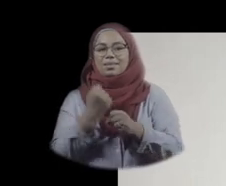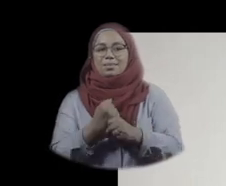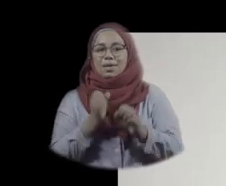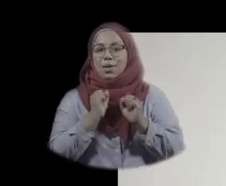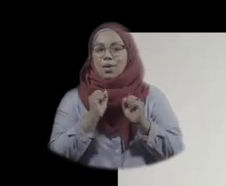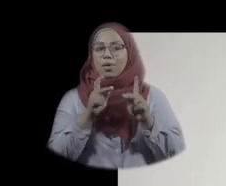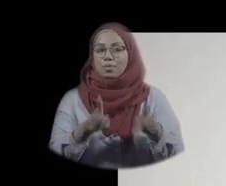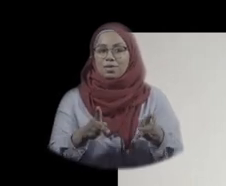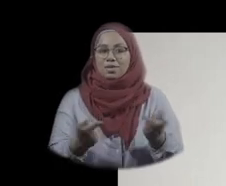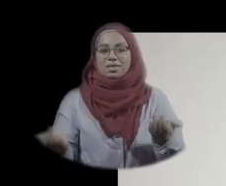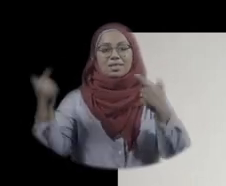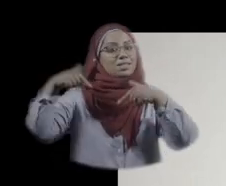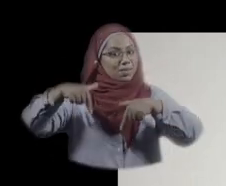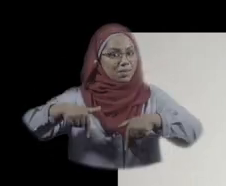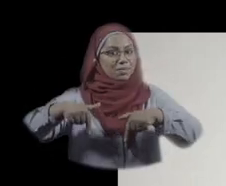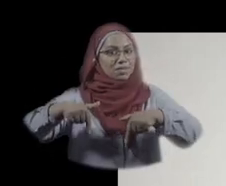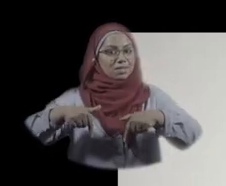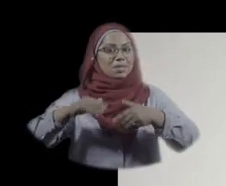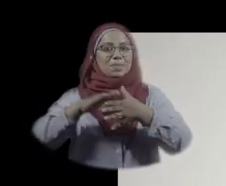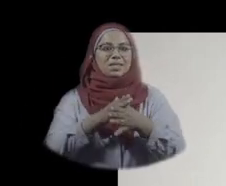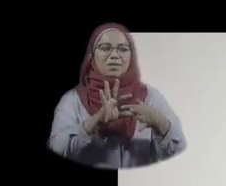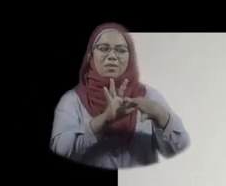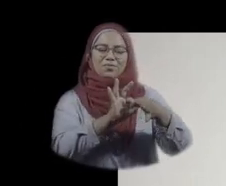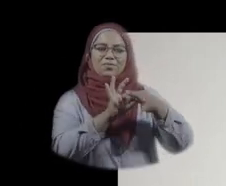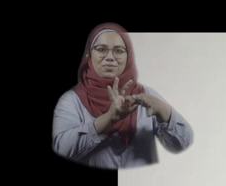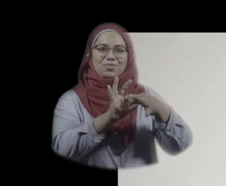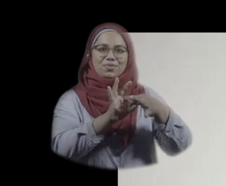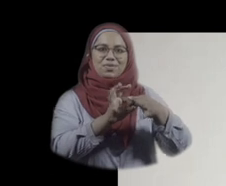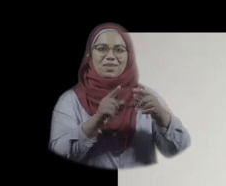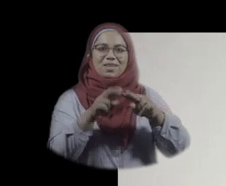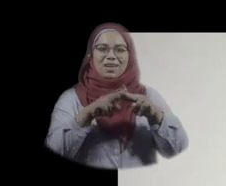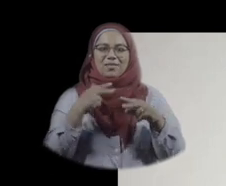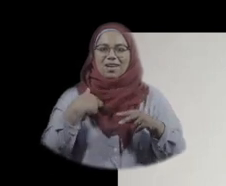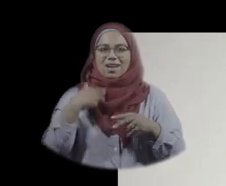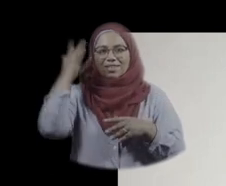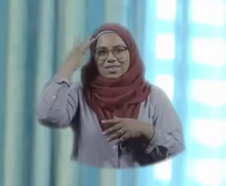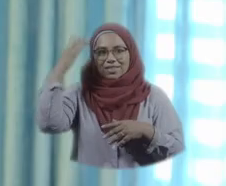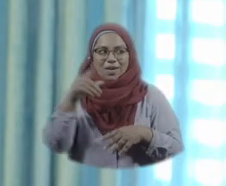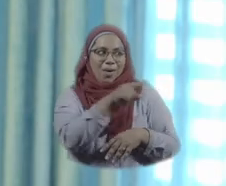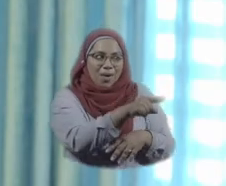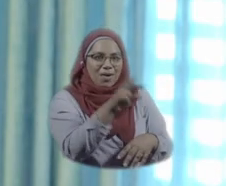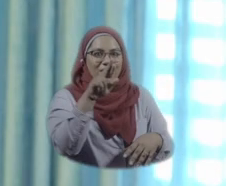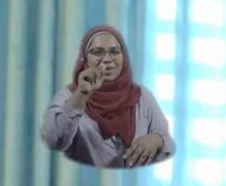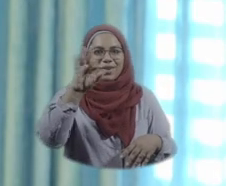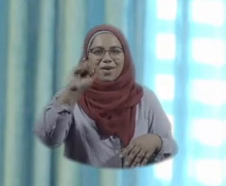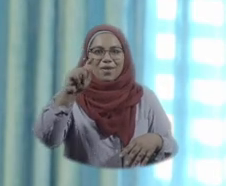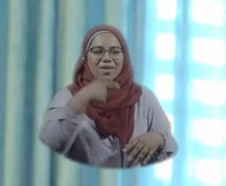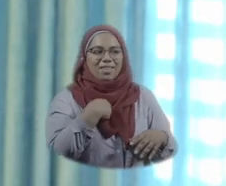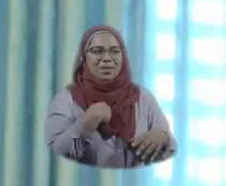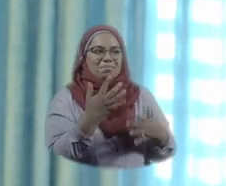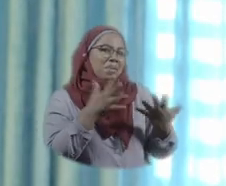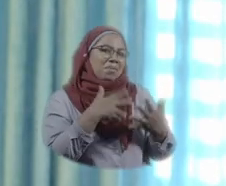life. Getting to the opportunity to come on this show was also because of networking. Like, if I hadn't